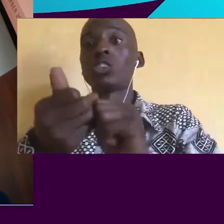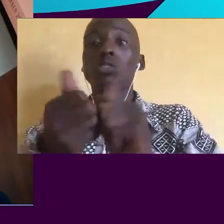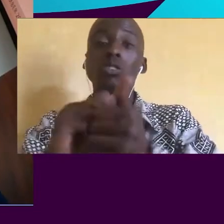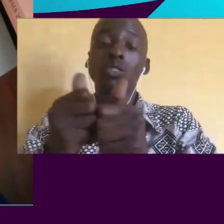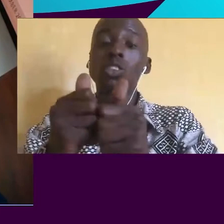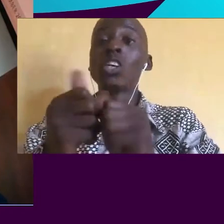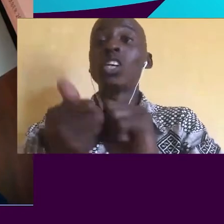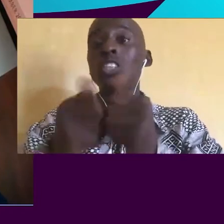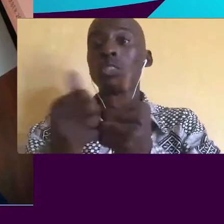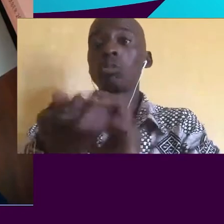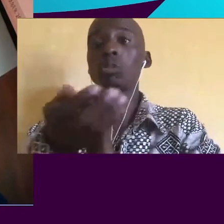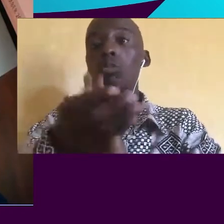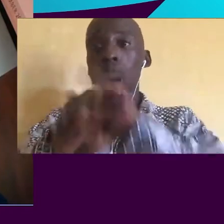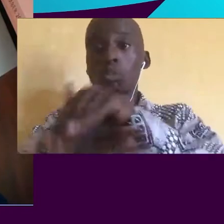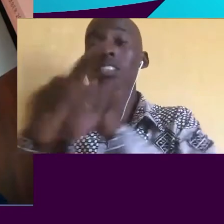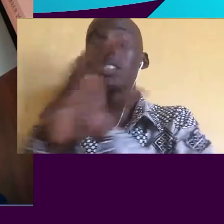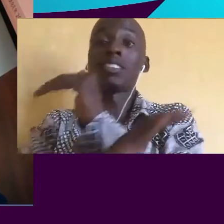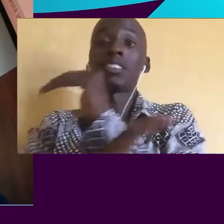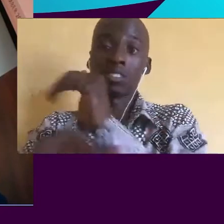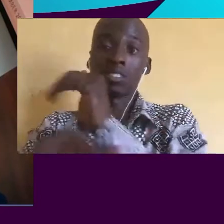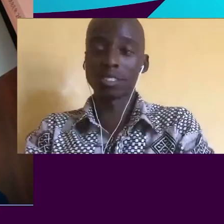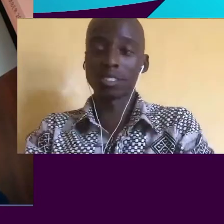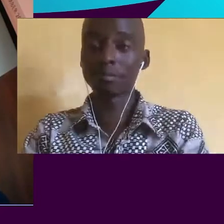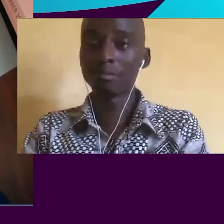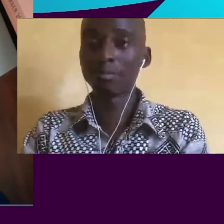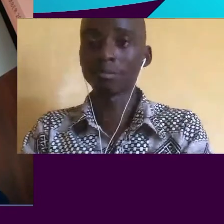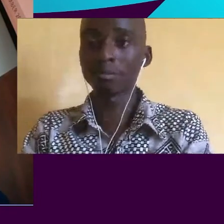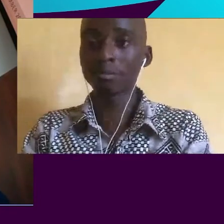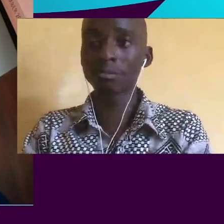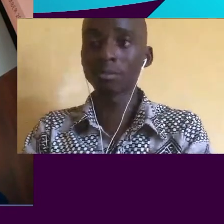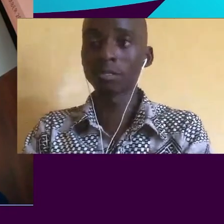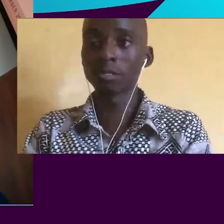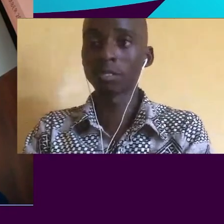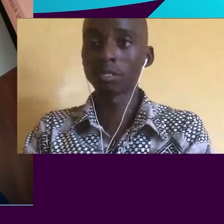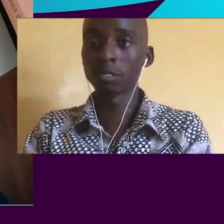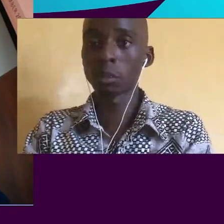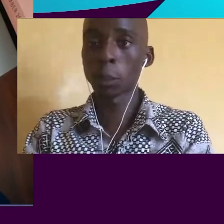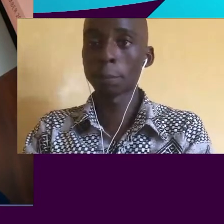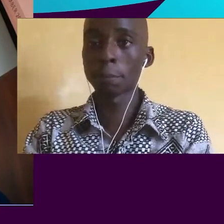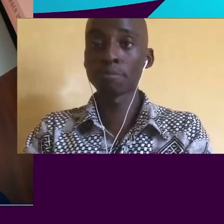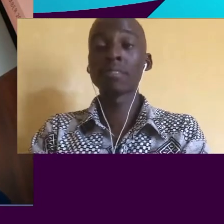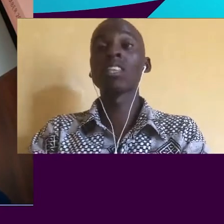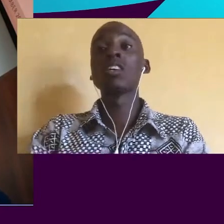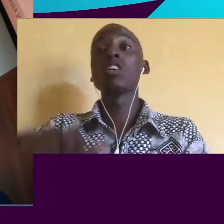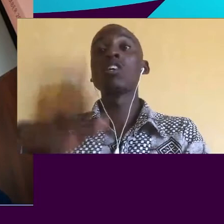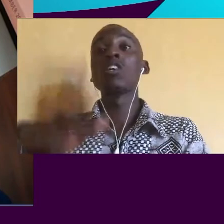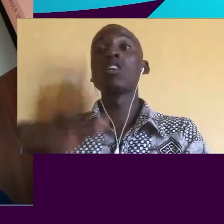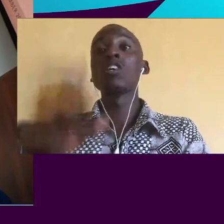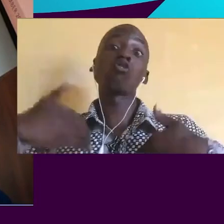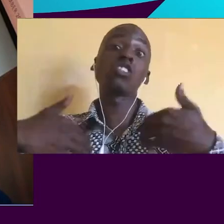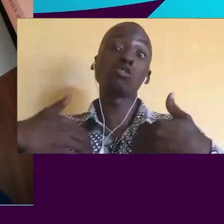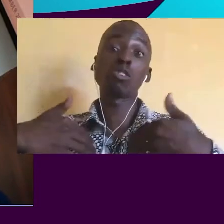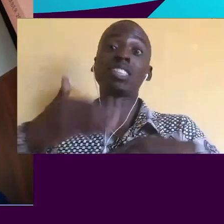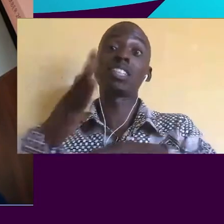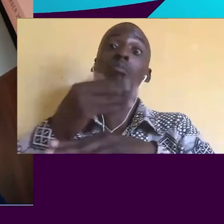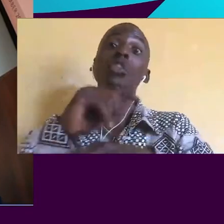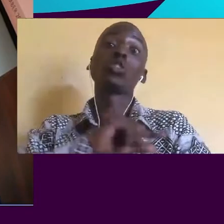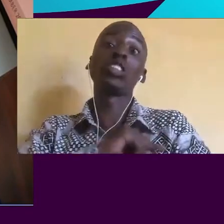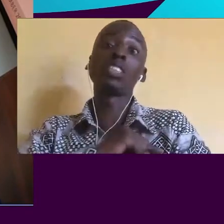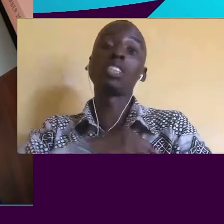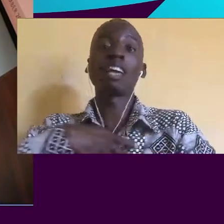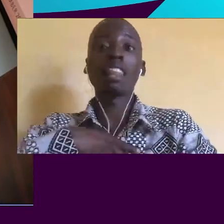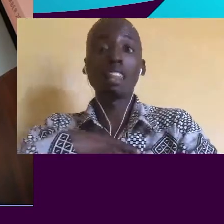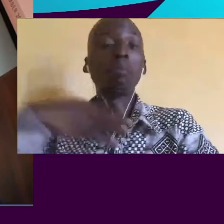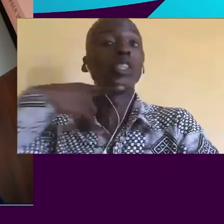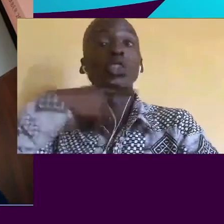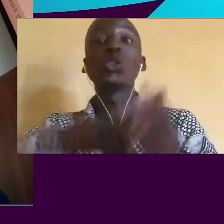in this country. However, more interest as per the Minister of Gender, Labour, Social Development will be in the